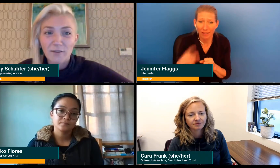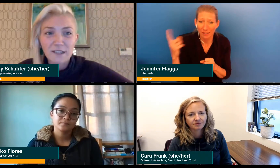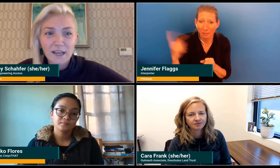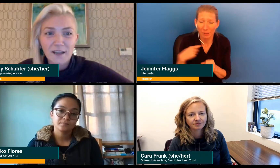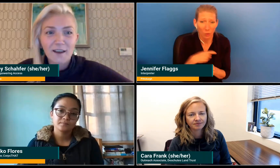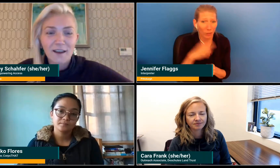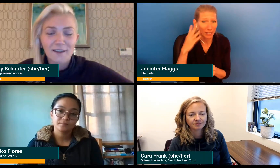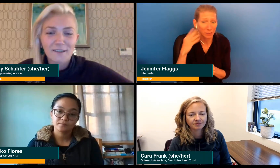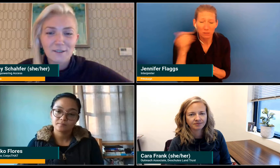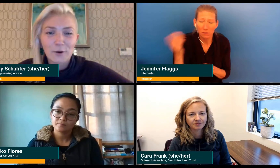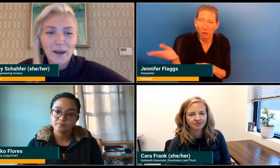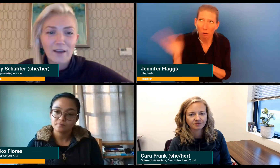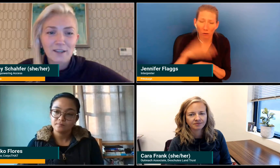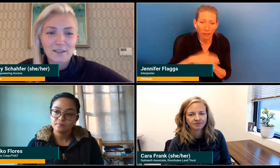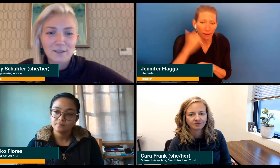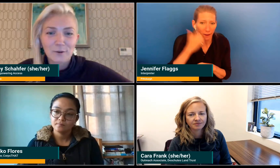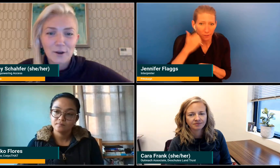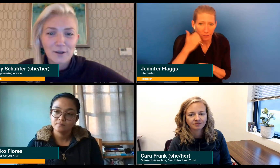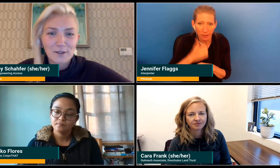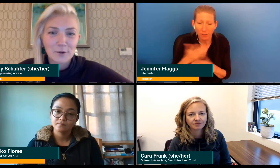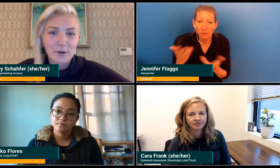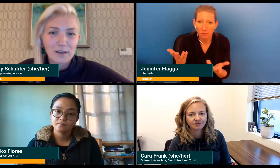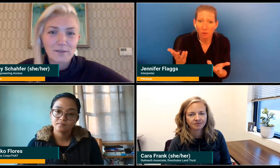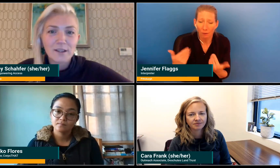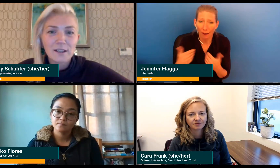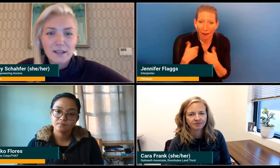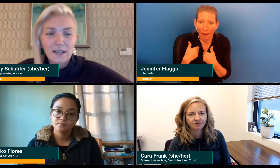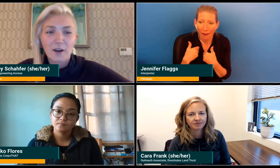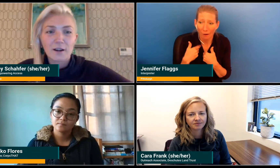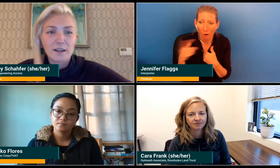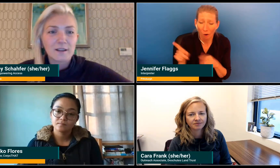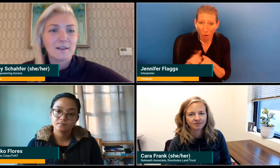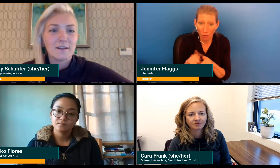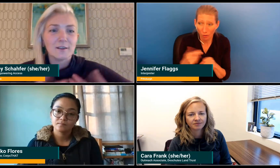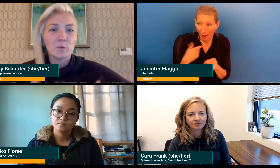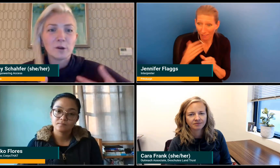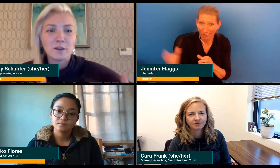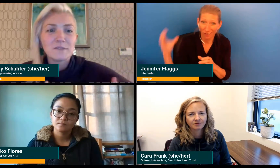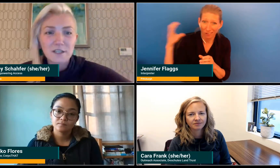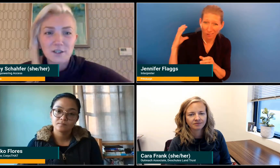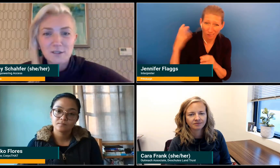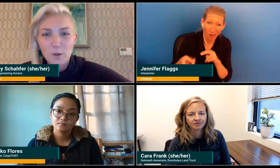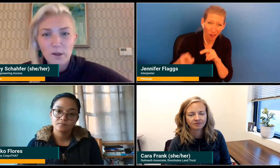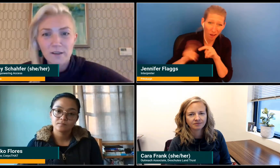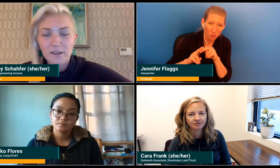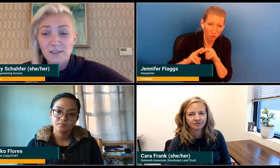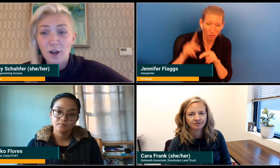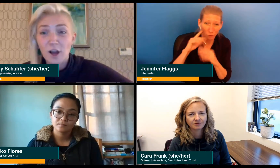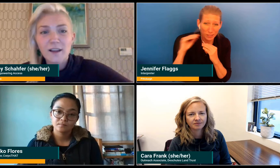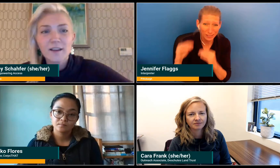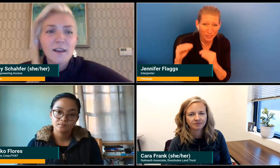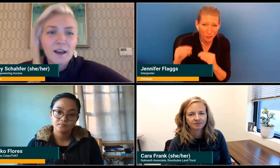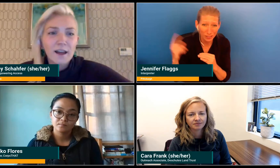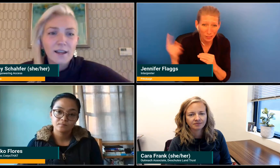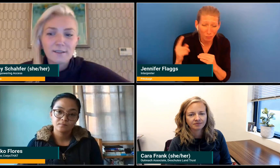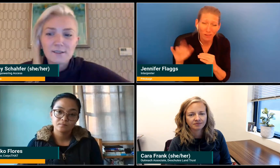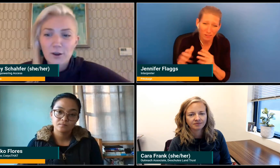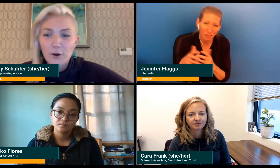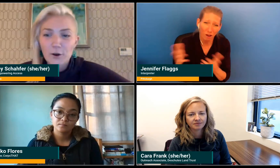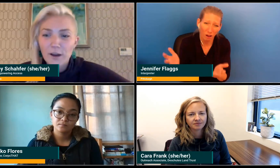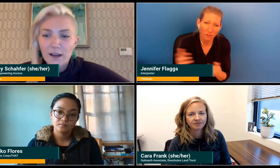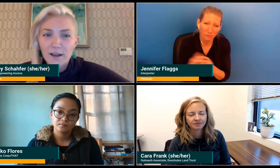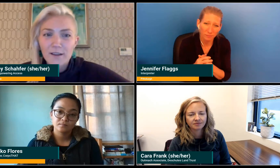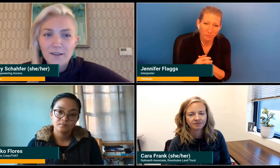all day, every day. And so having to also kind of carry the burden of teaching someone is a lot.